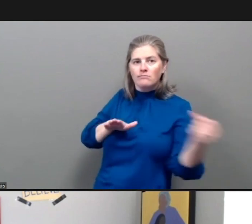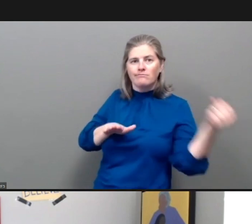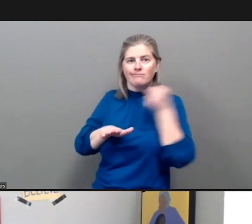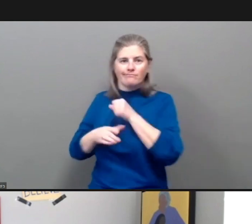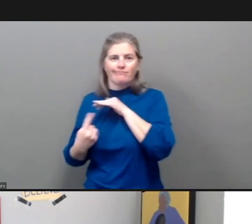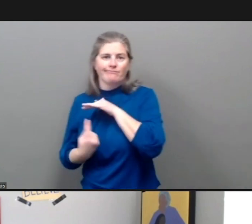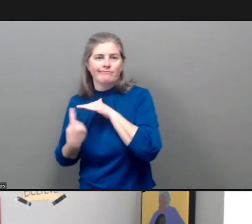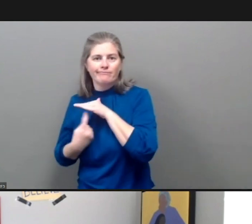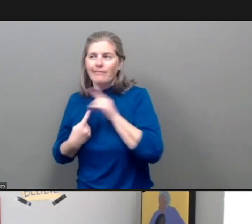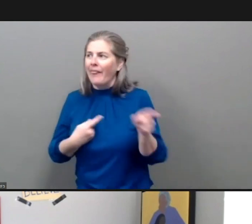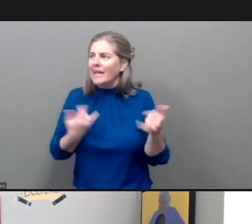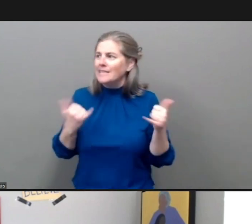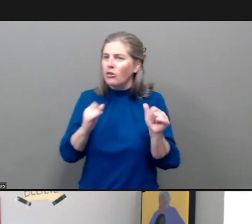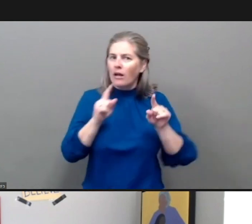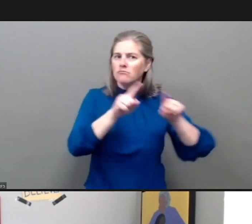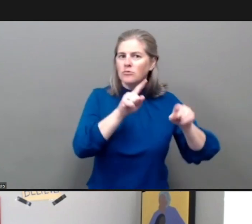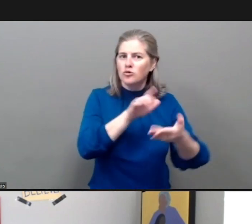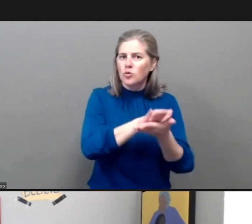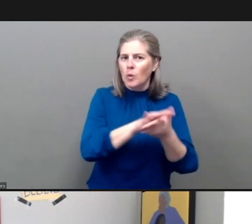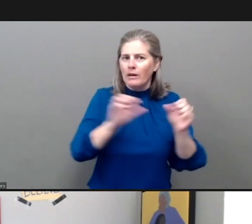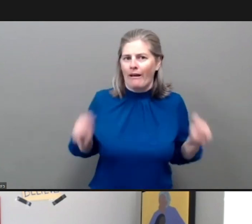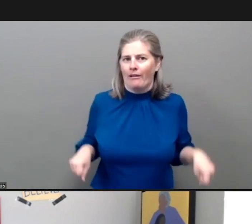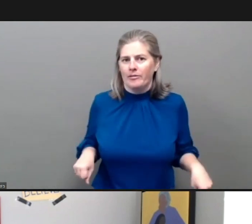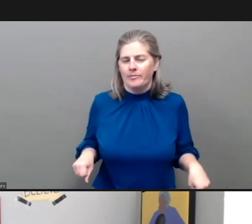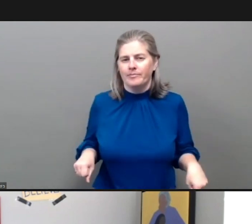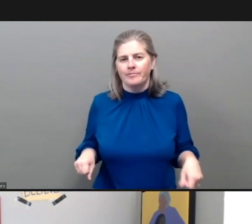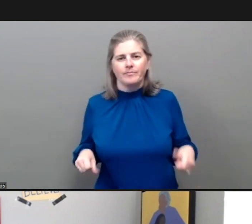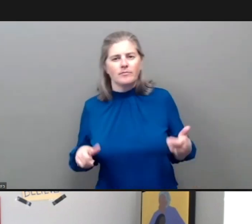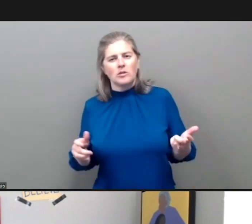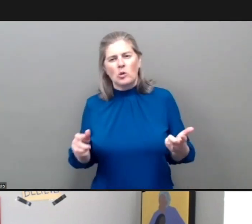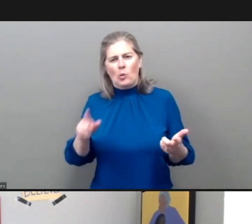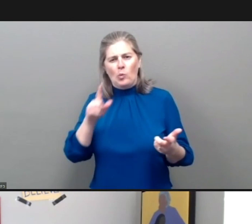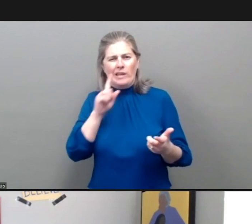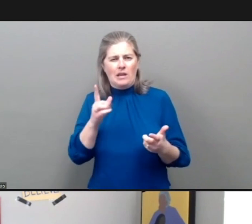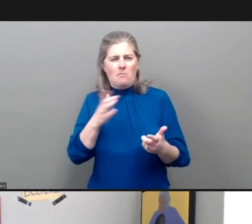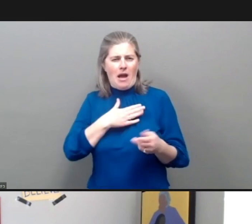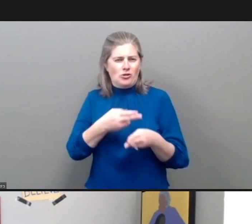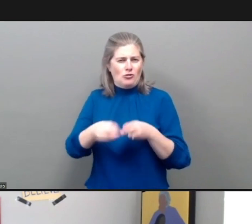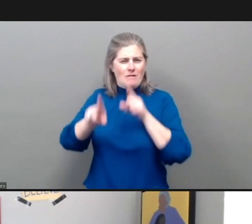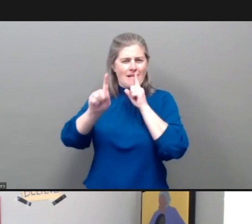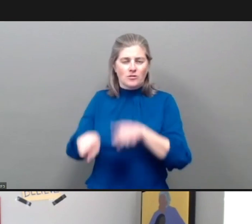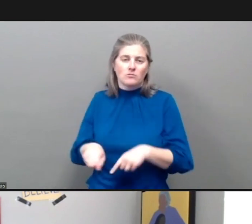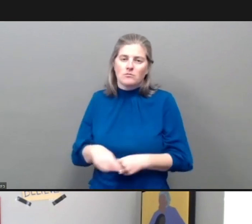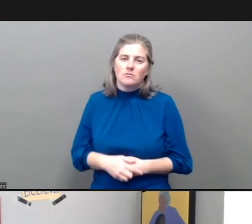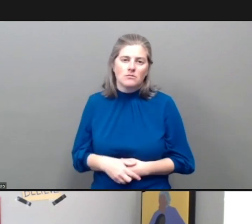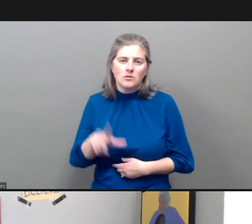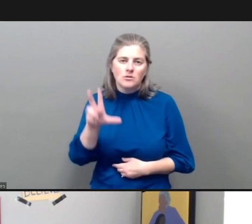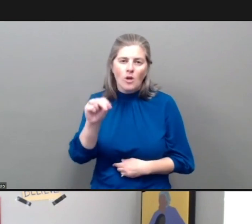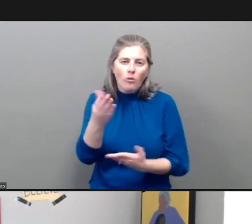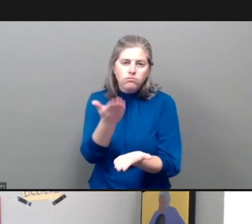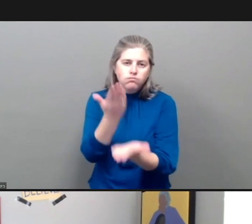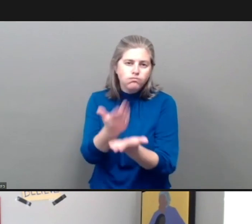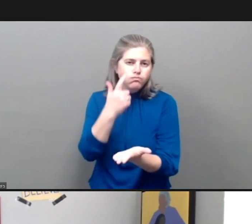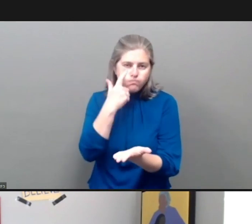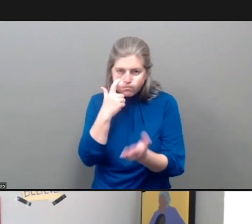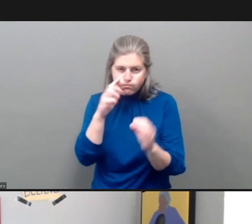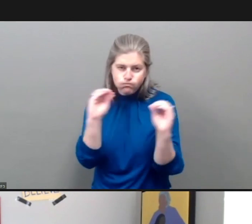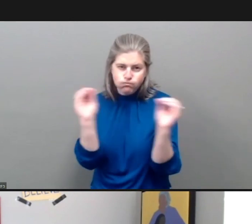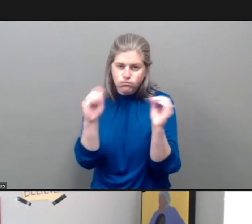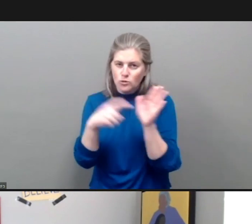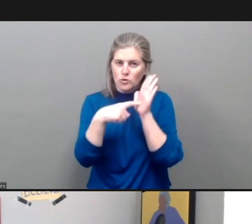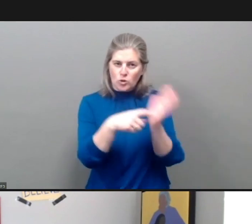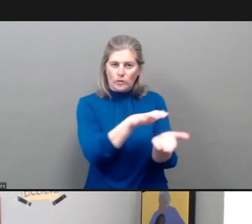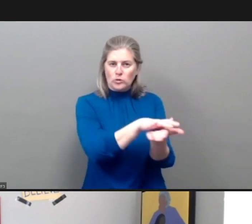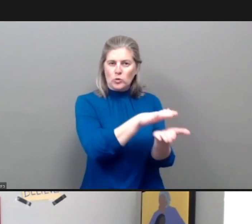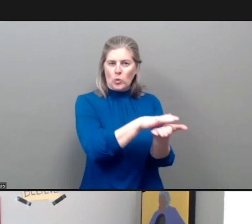in the program. So I guess the really short answer to the question is no, we haven't seen that evidence that schools